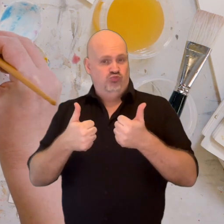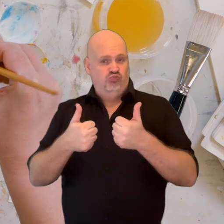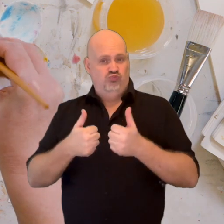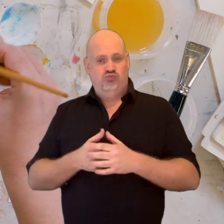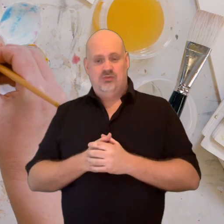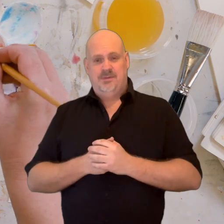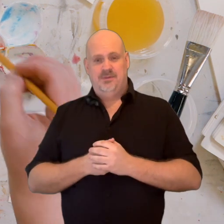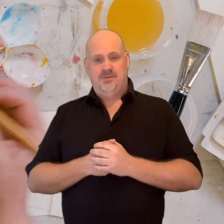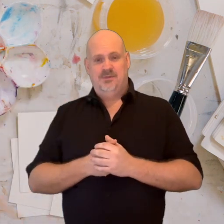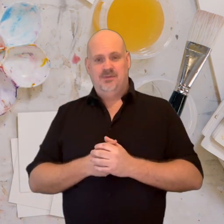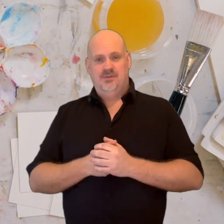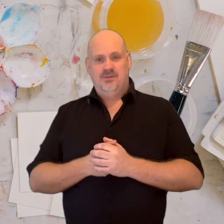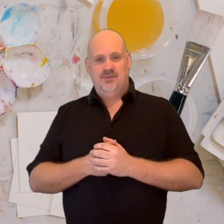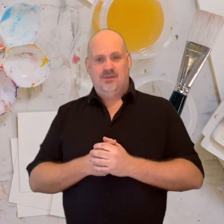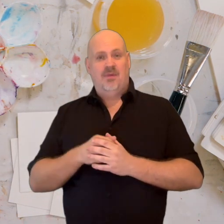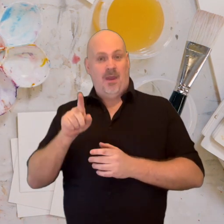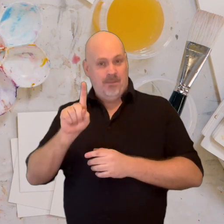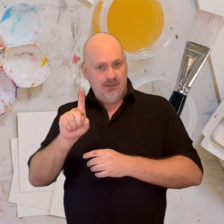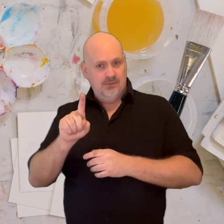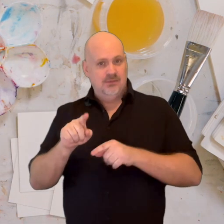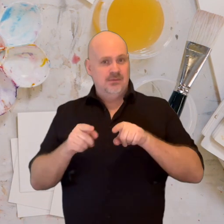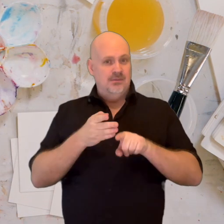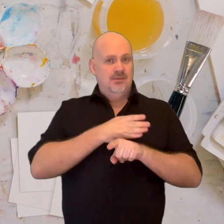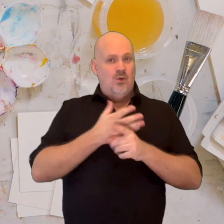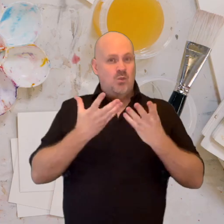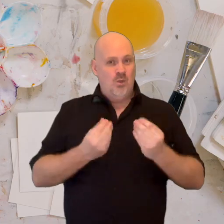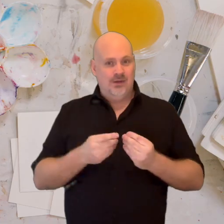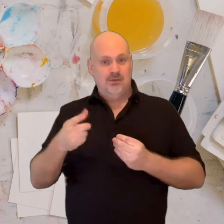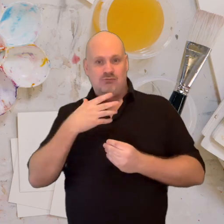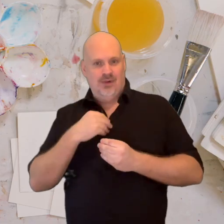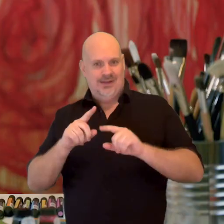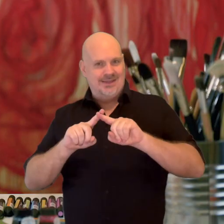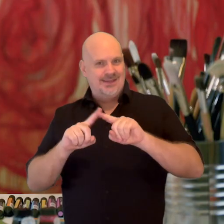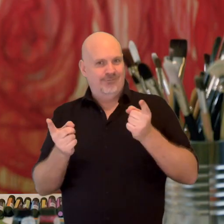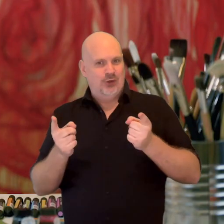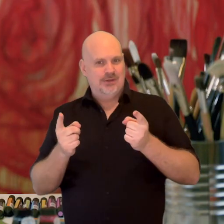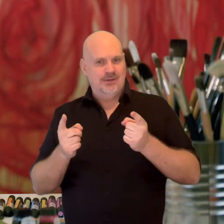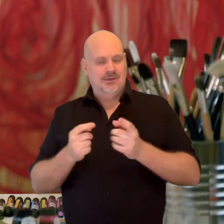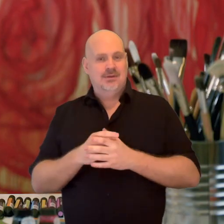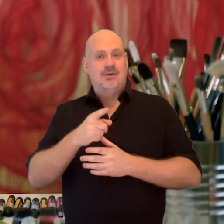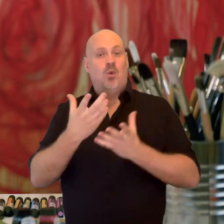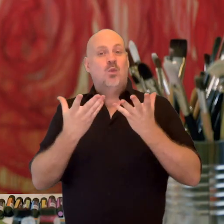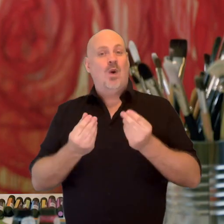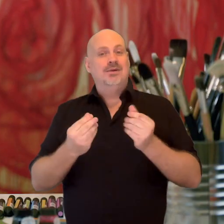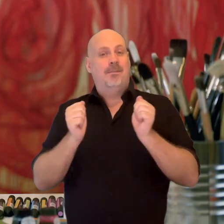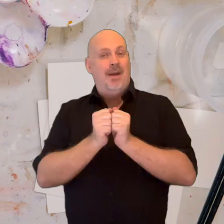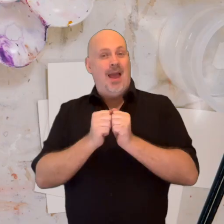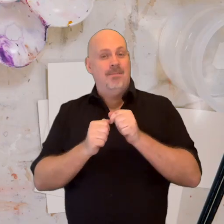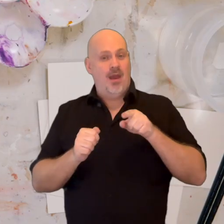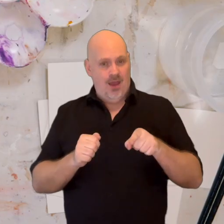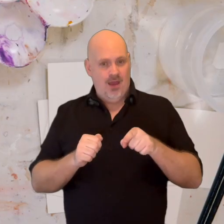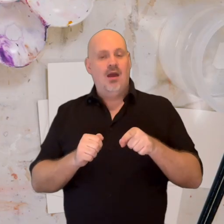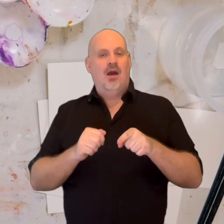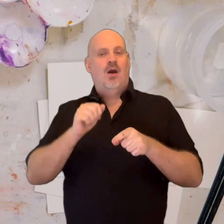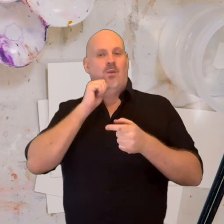work completely differently to how it works if you're using wet paper. This